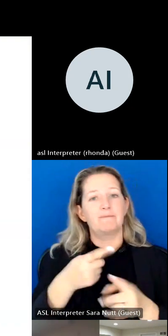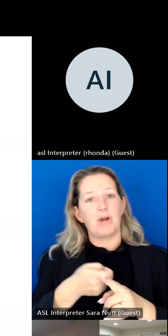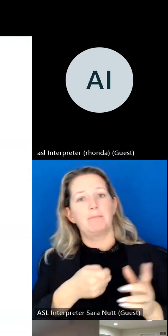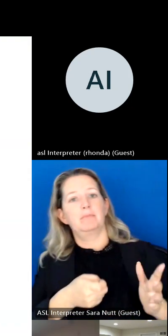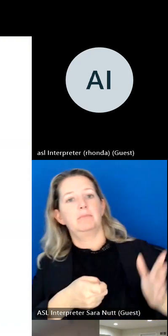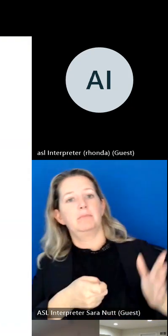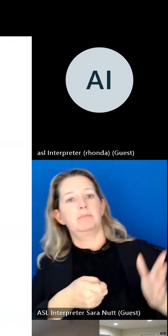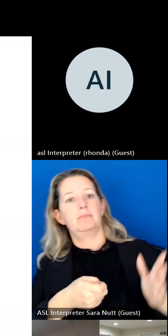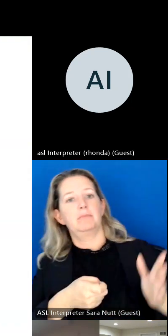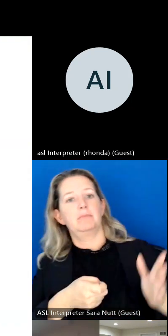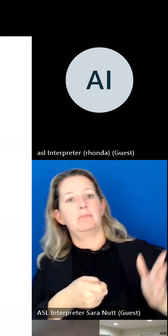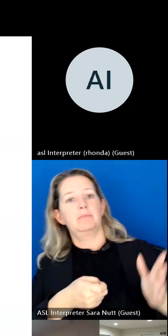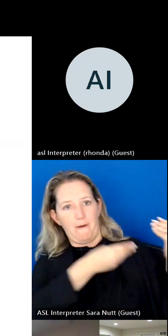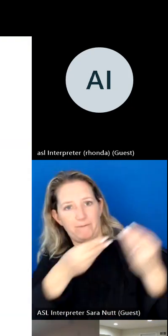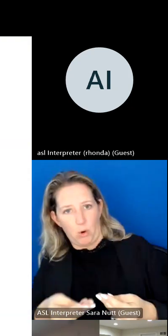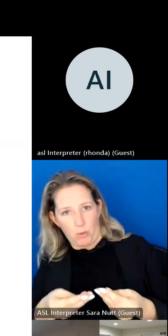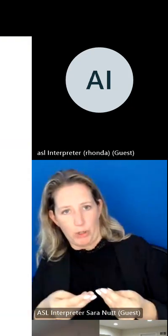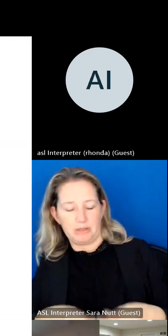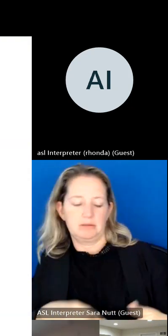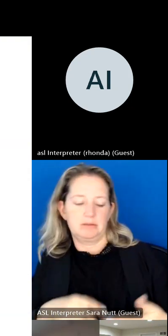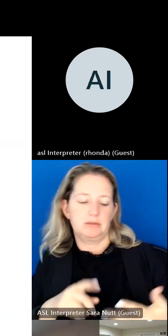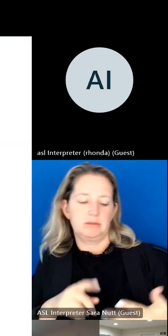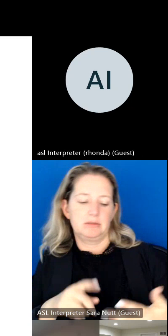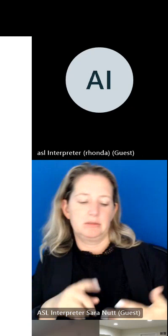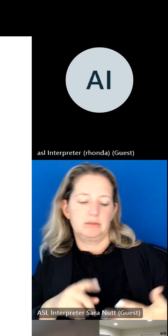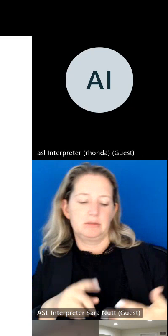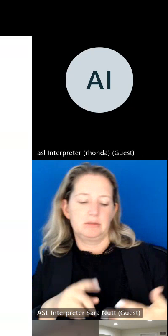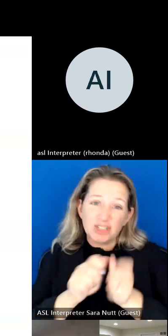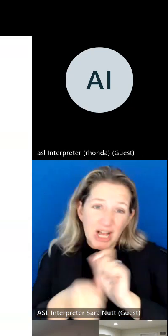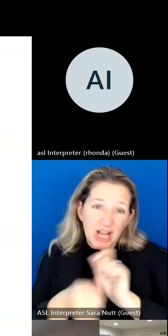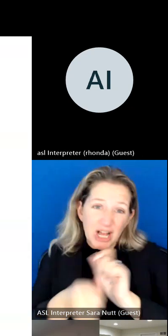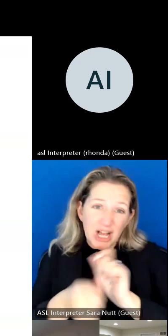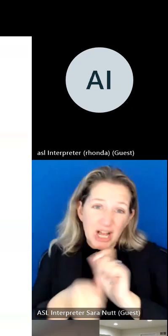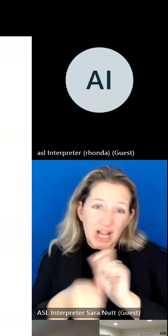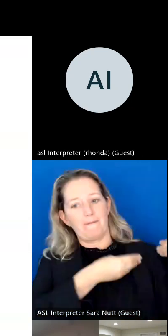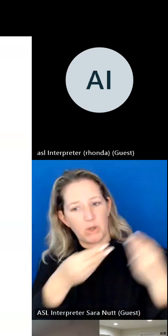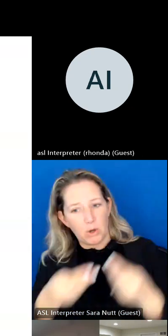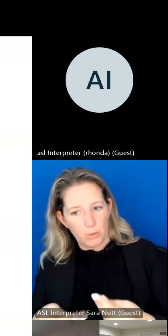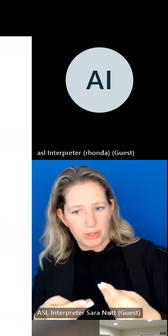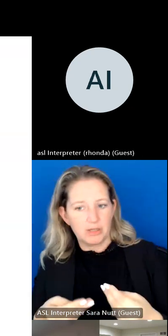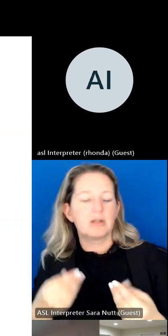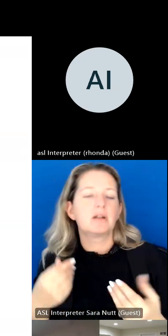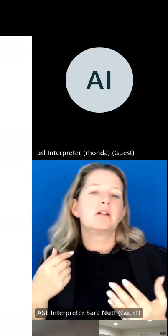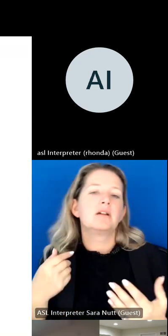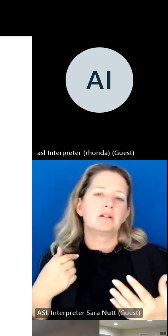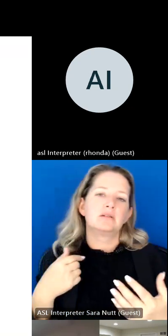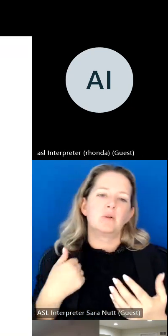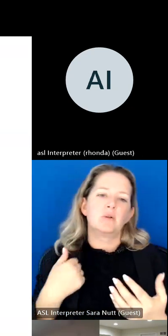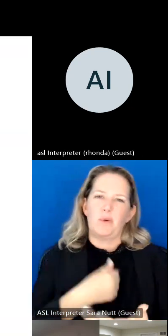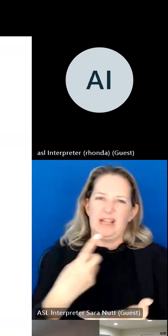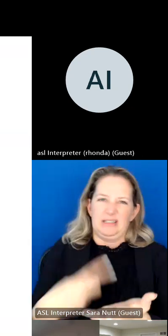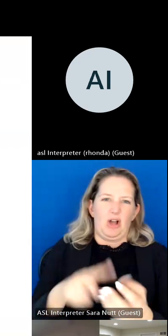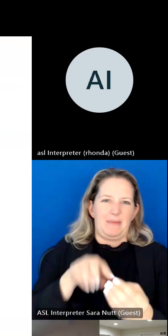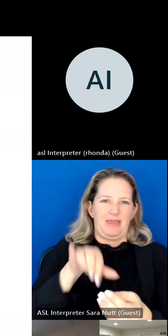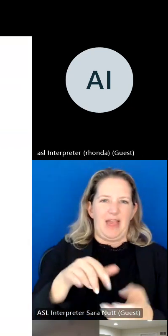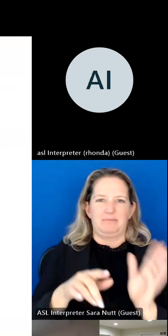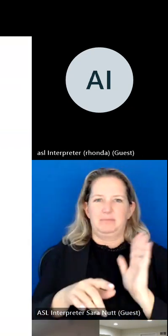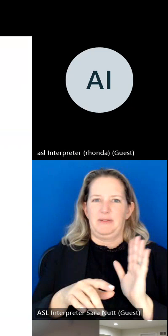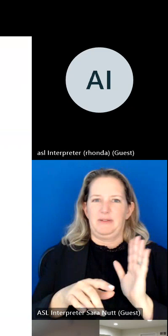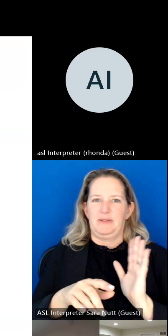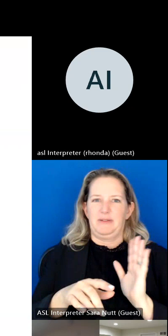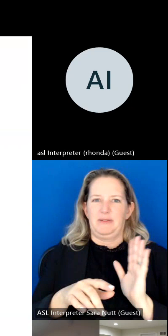to unpaid obligations brought forward. So there can be adjustments, and we talked about that before. There's adjustments to fix errors, which hopefully aren't